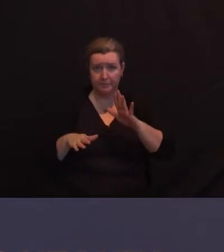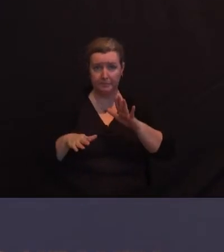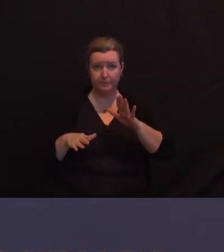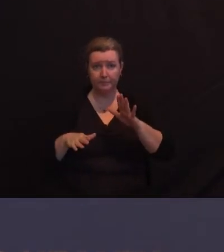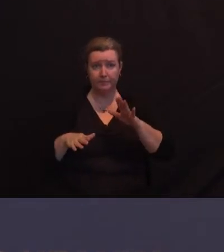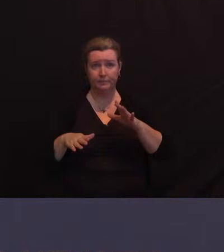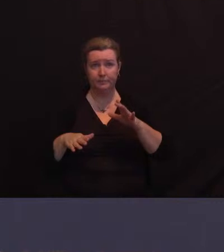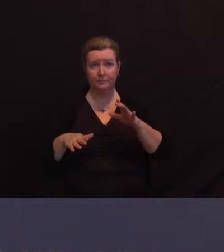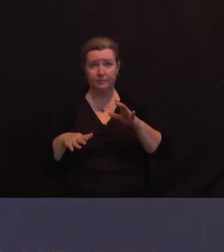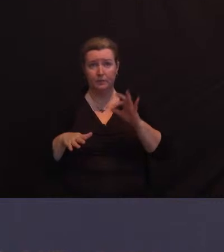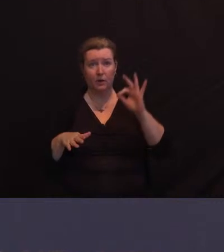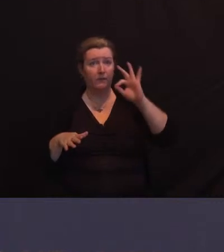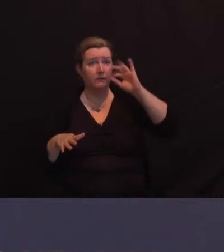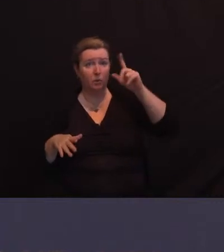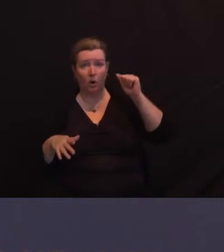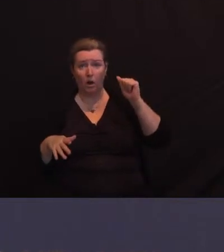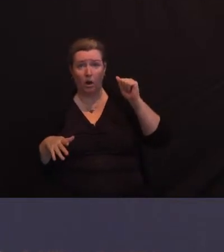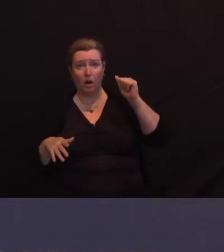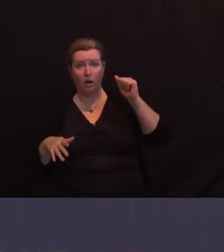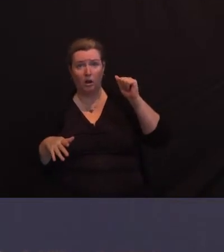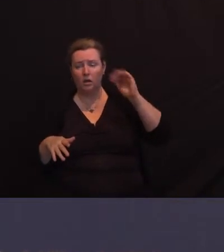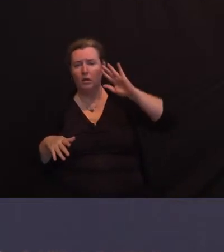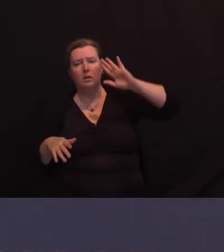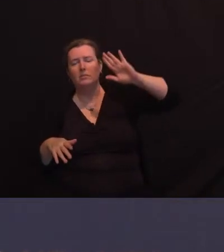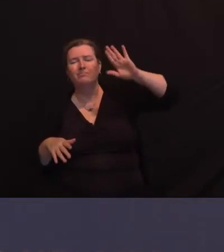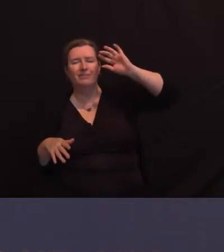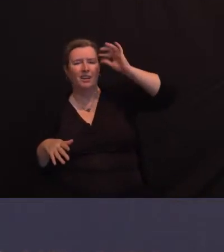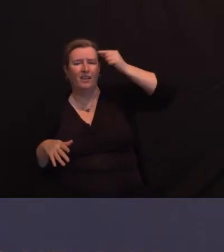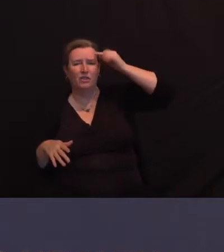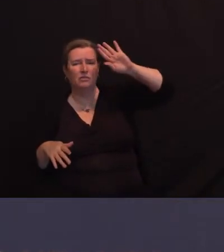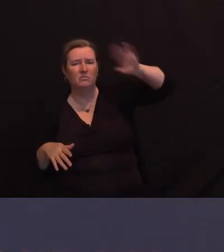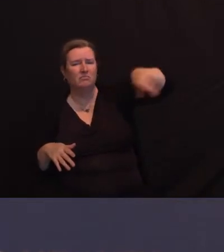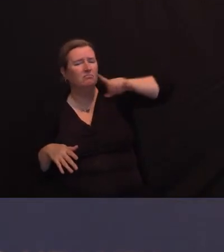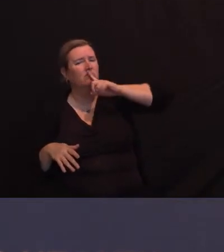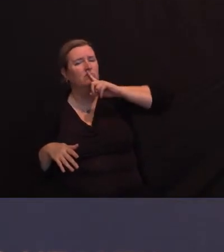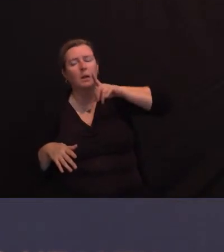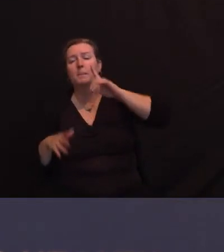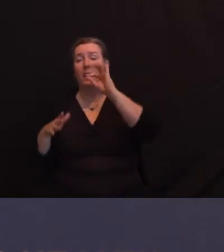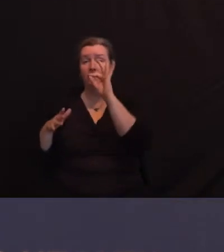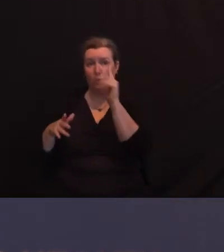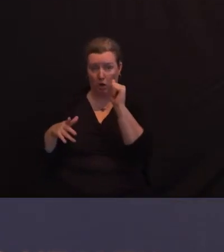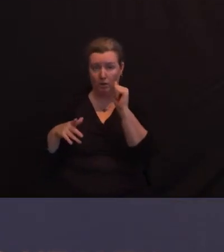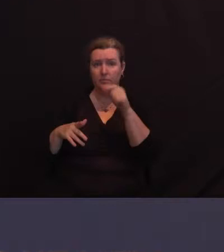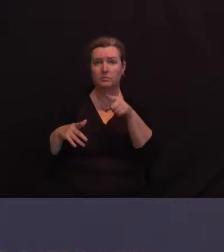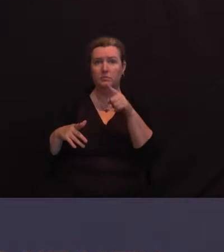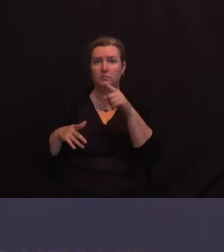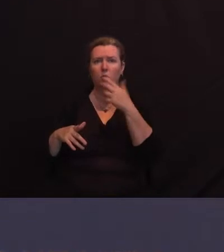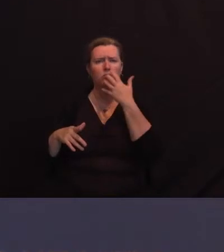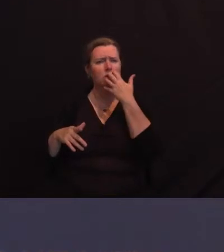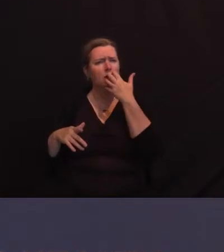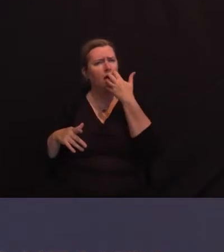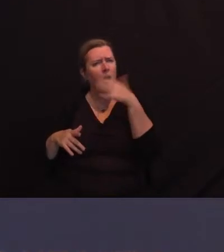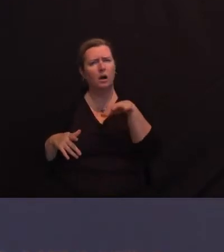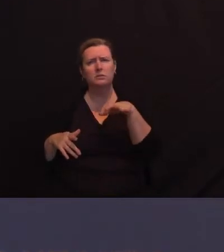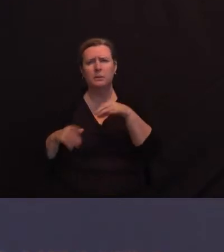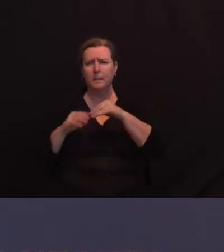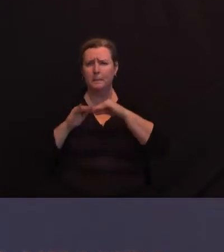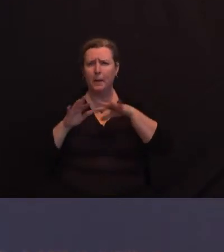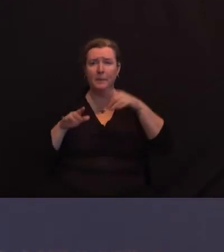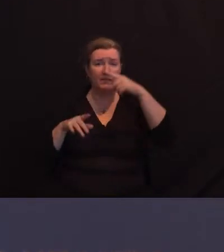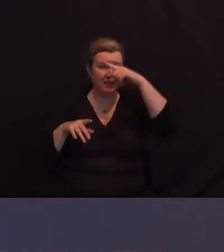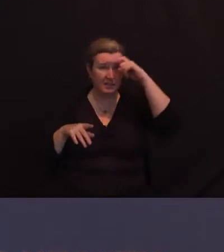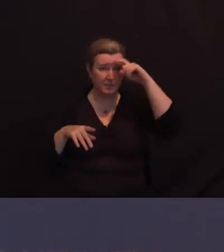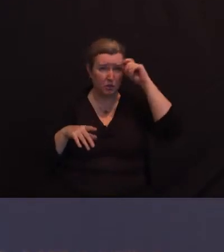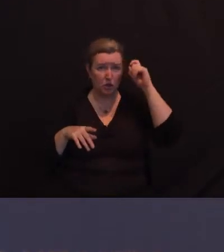right now, put aside leadership in Florida, the fact is it's so hot in Florida in this time of the year, they're indoors.